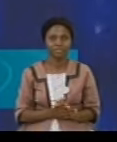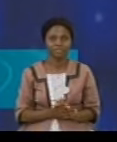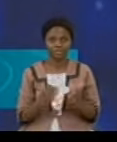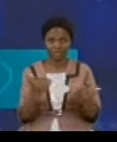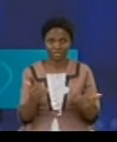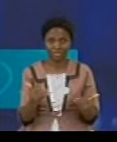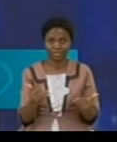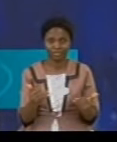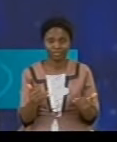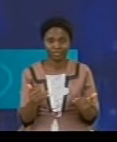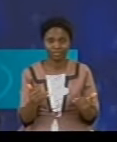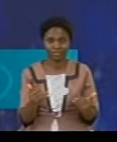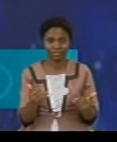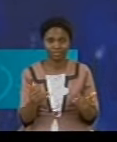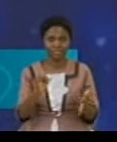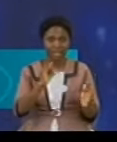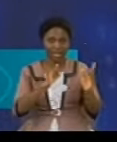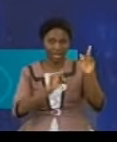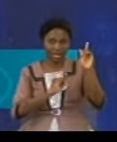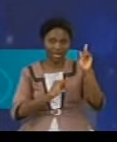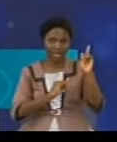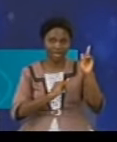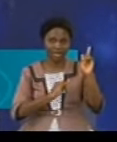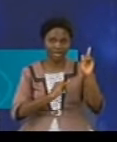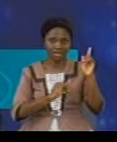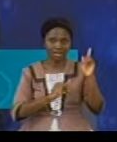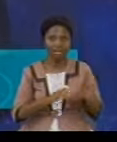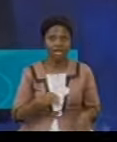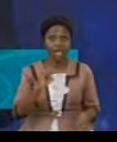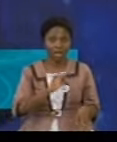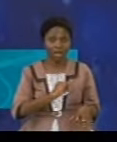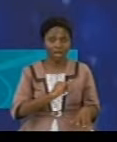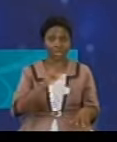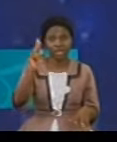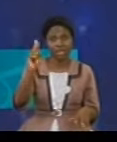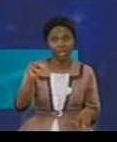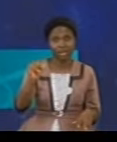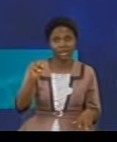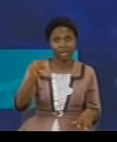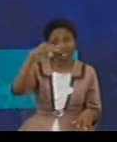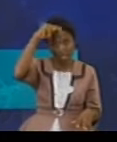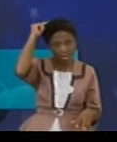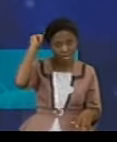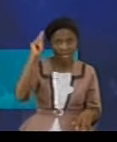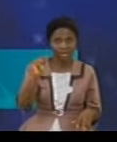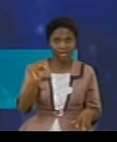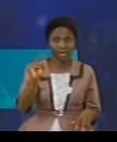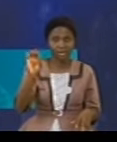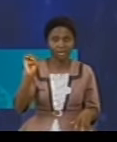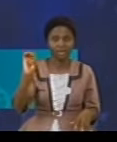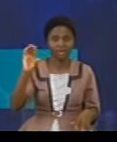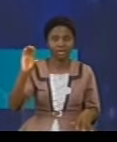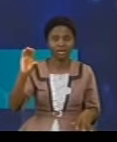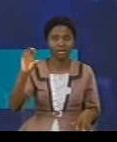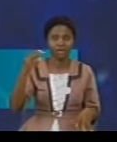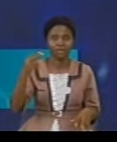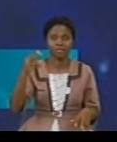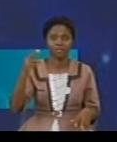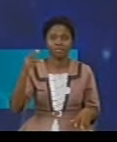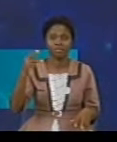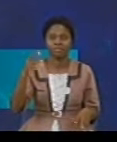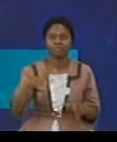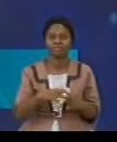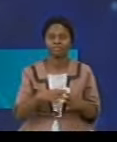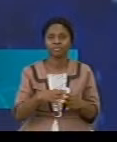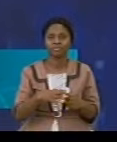Now, I, Nebuchadnezzar, praise and extol and honor the